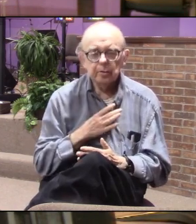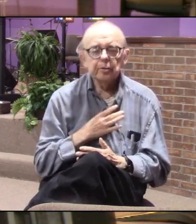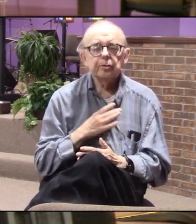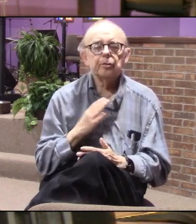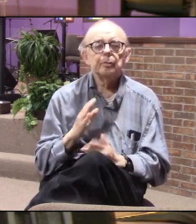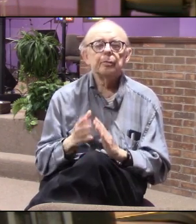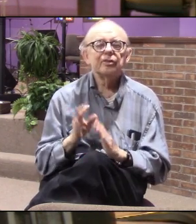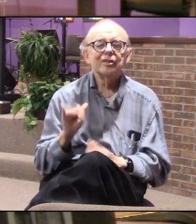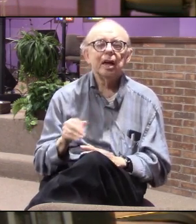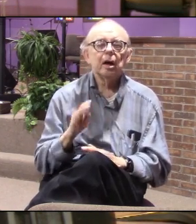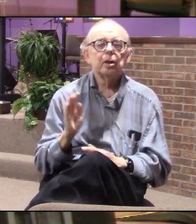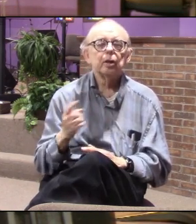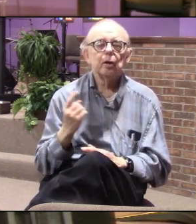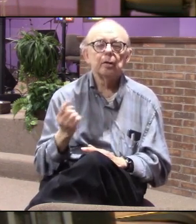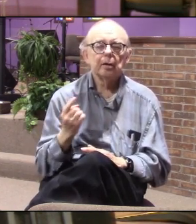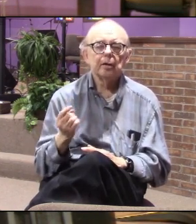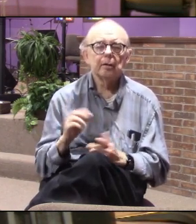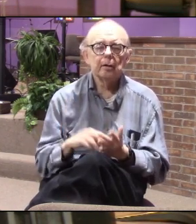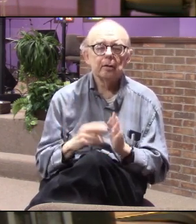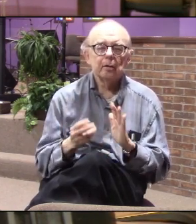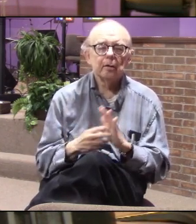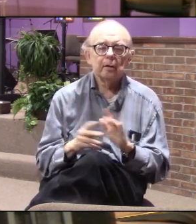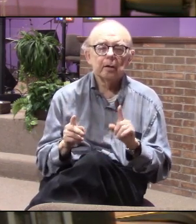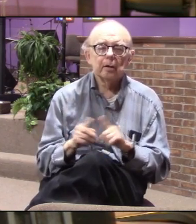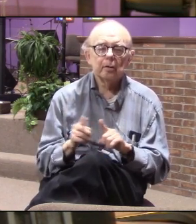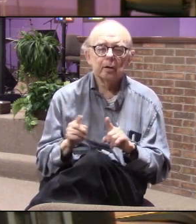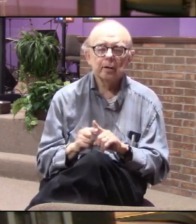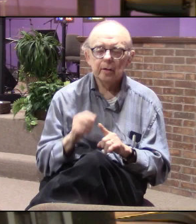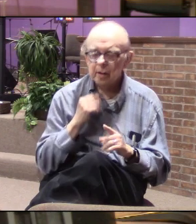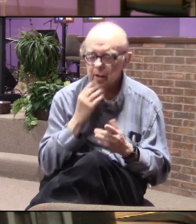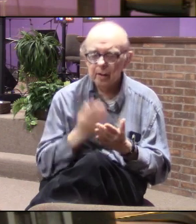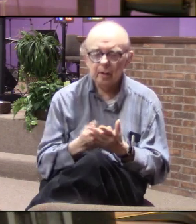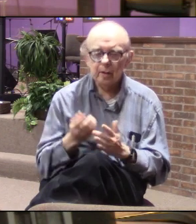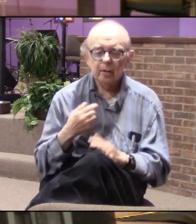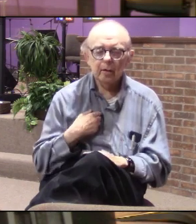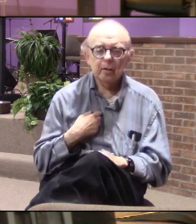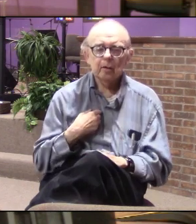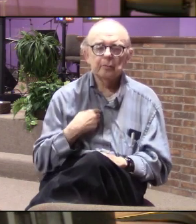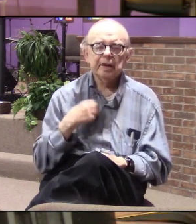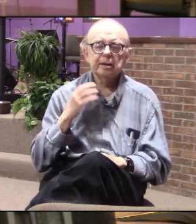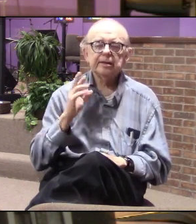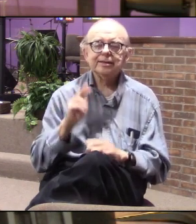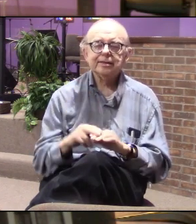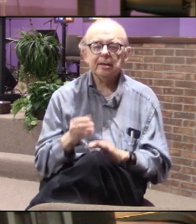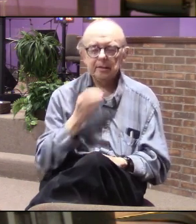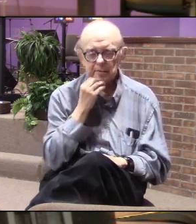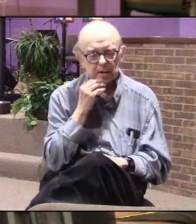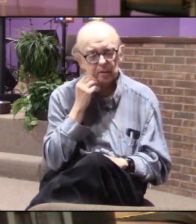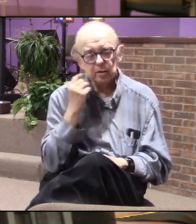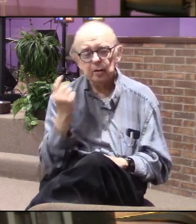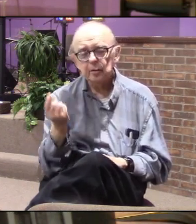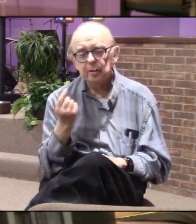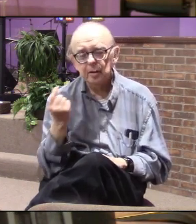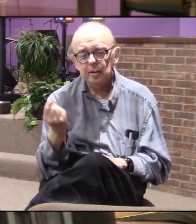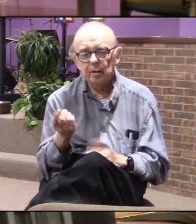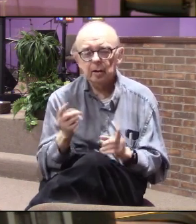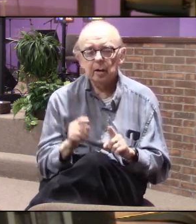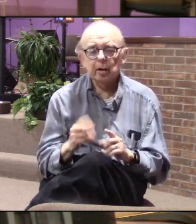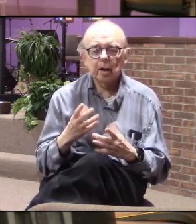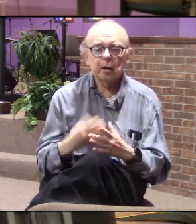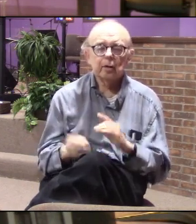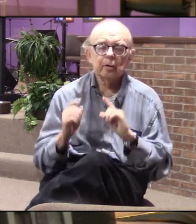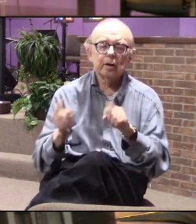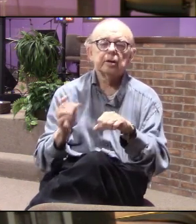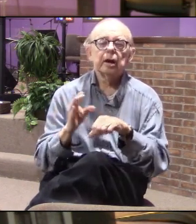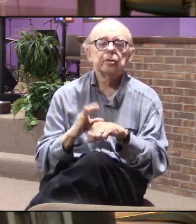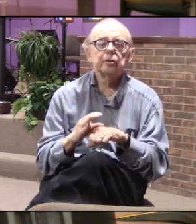alone. Which means also it's not good for me to sit at home by myself when I could get out and